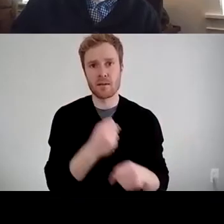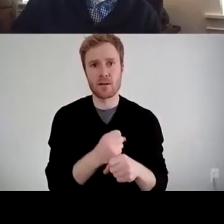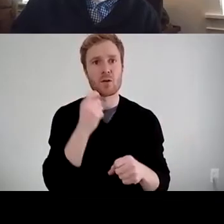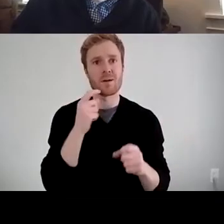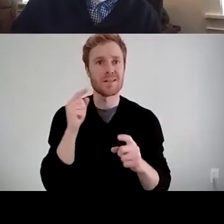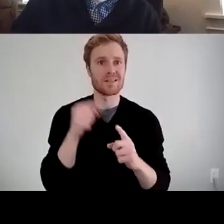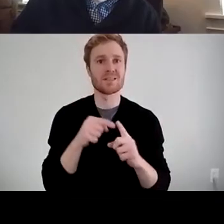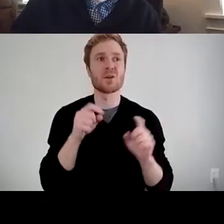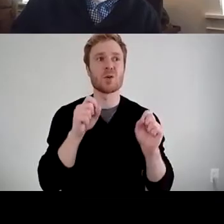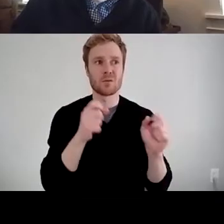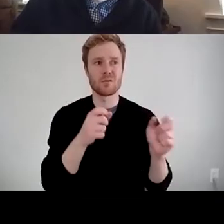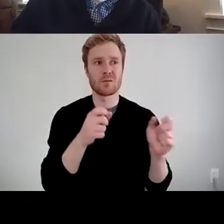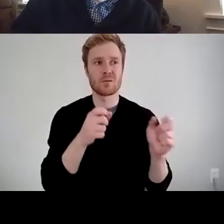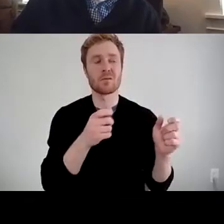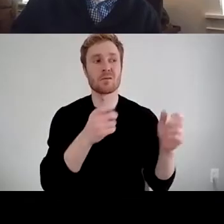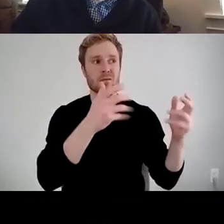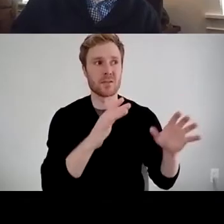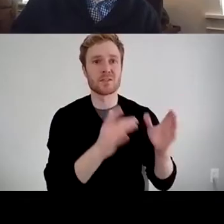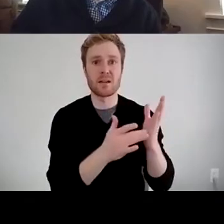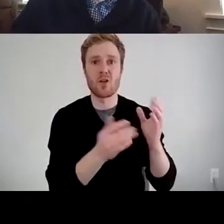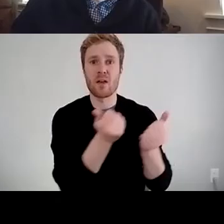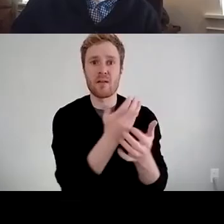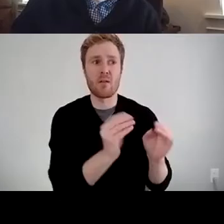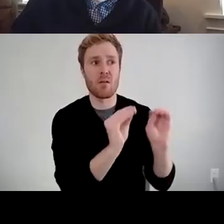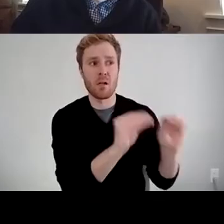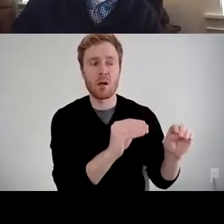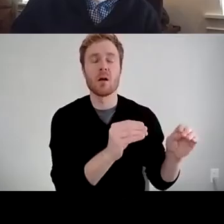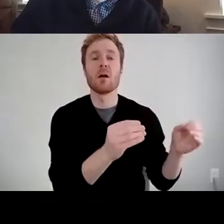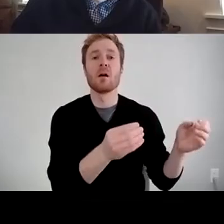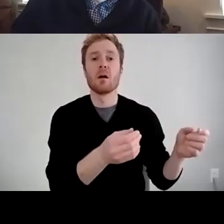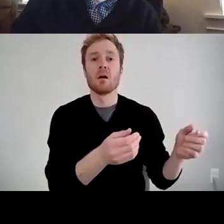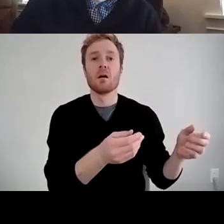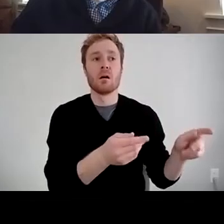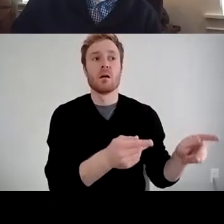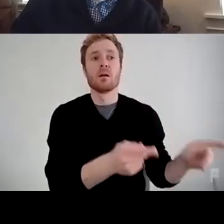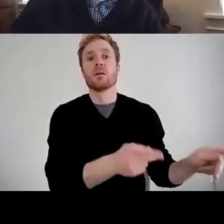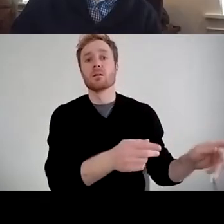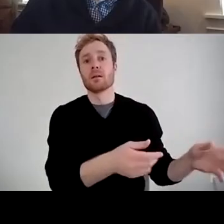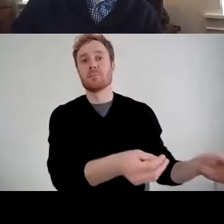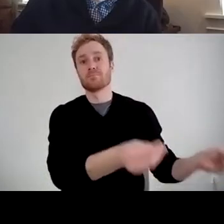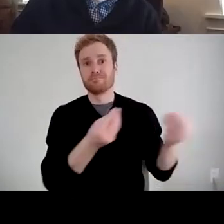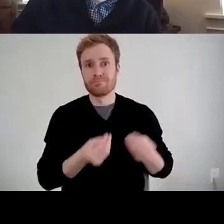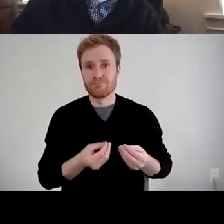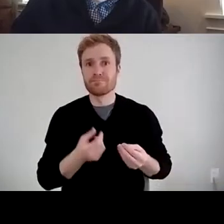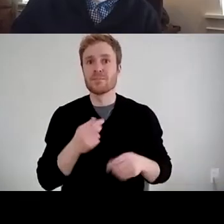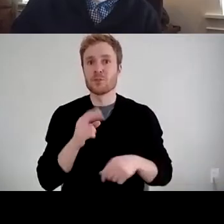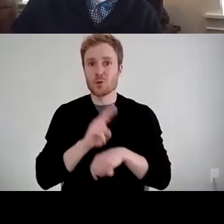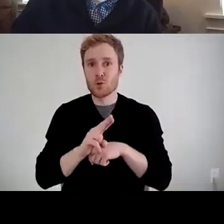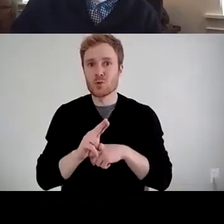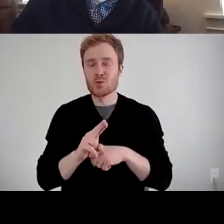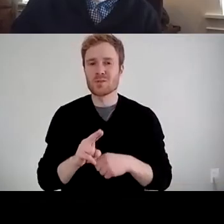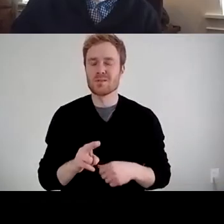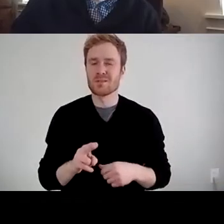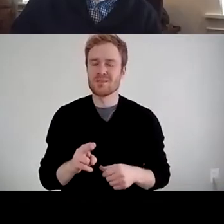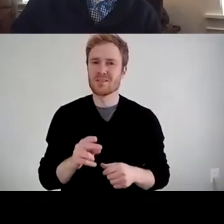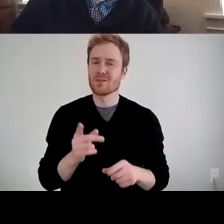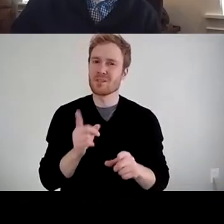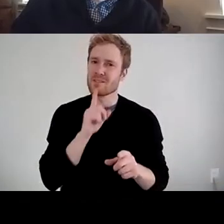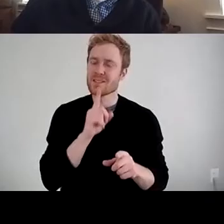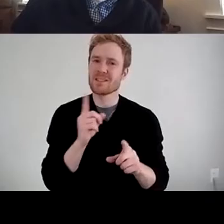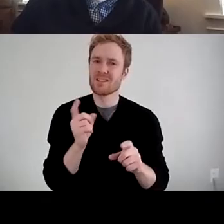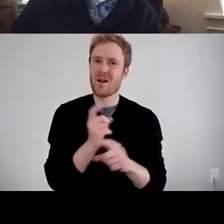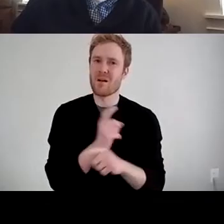I said, well, I don't see that that's a great reason to spend another $1 million on another 20 vehicles, I think